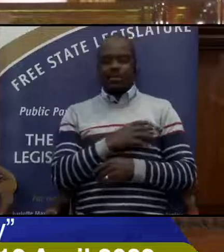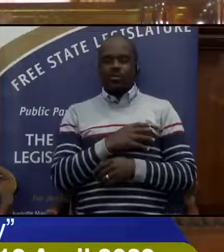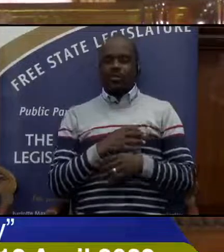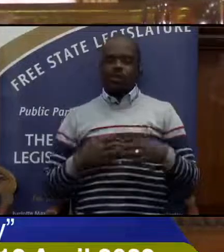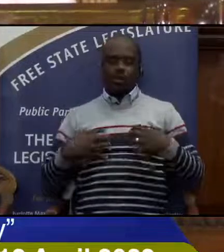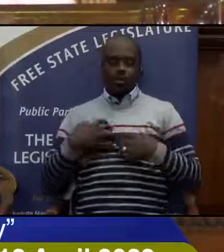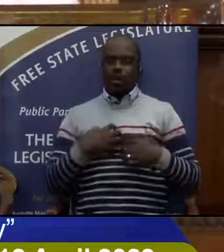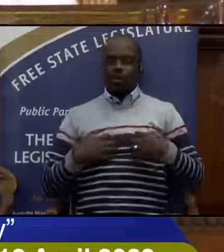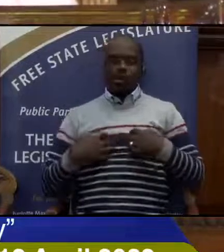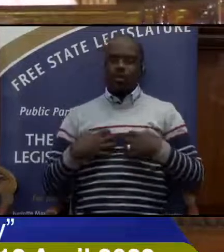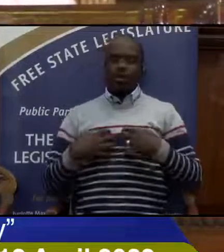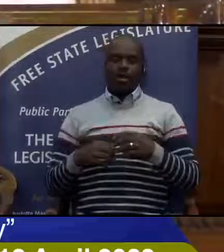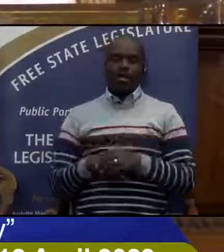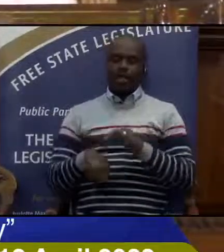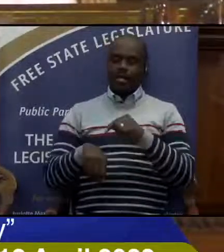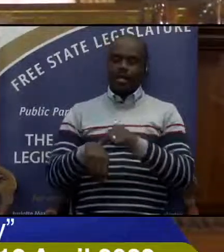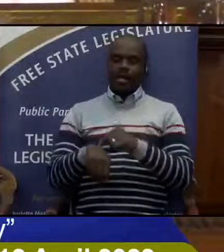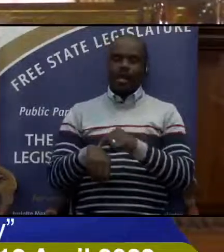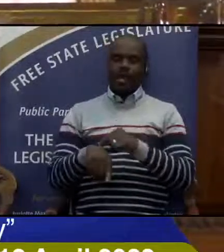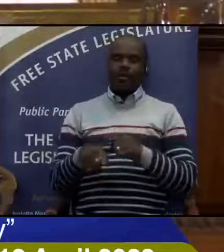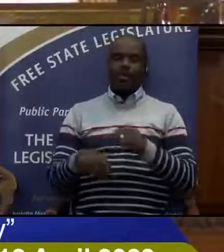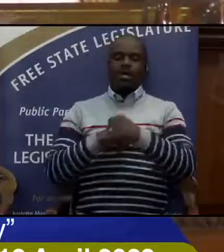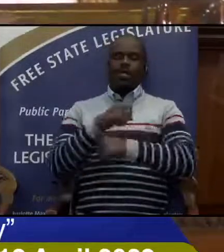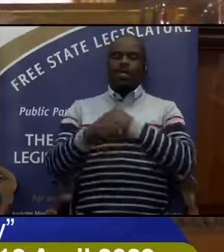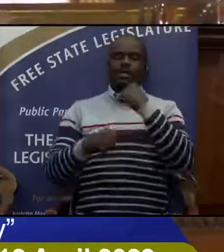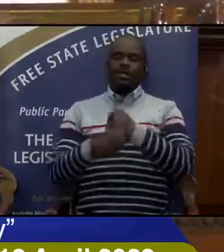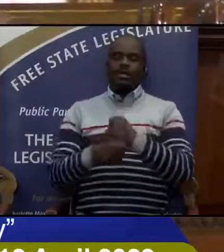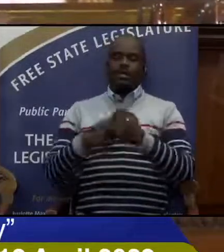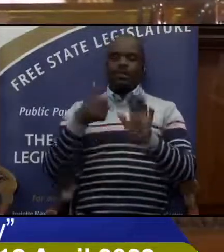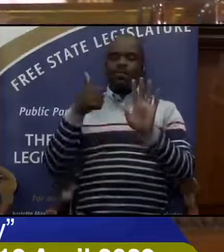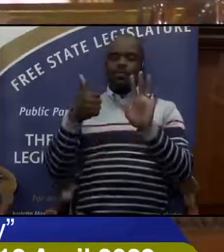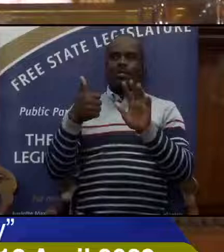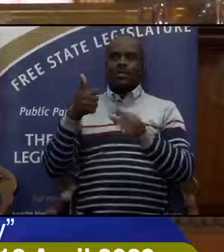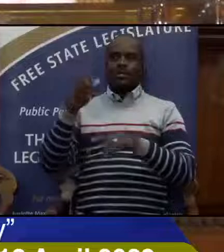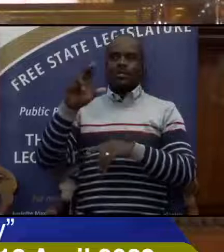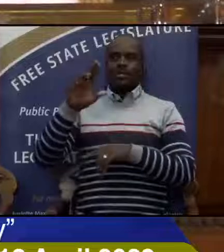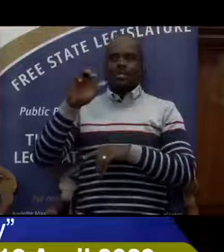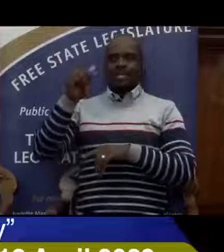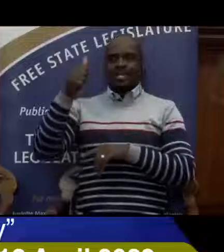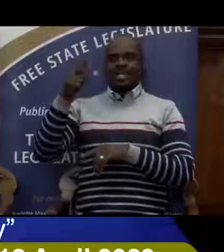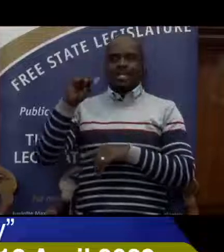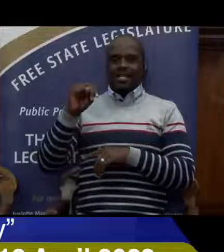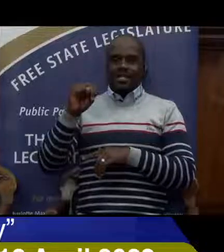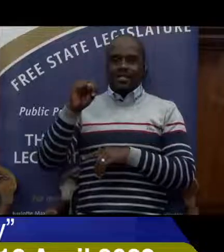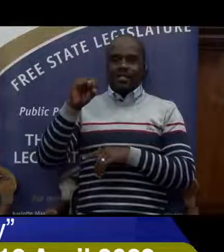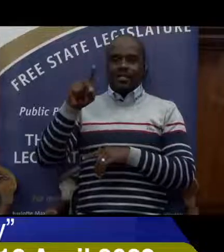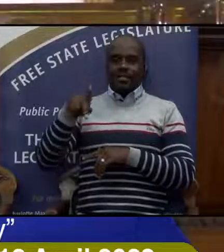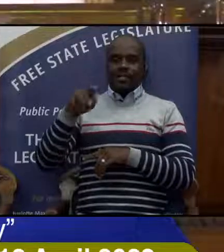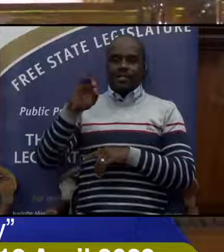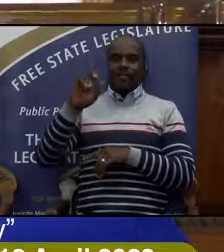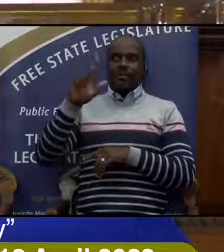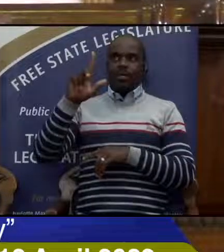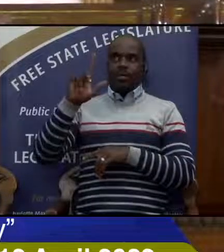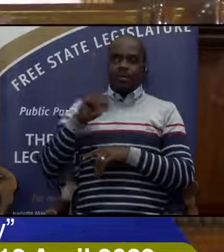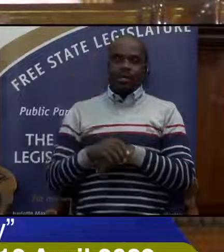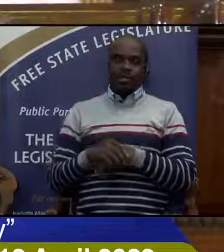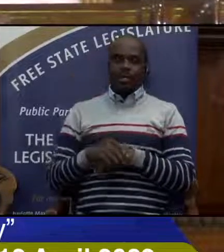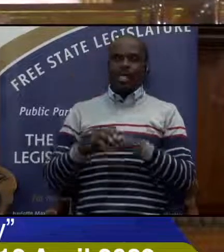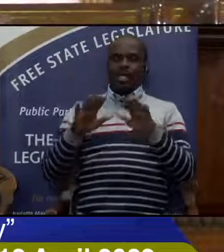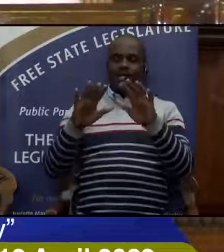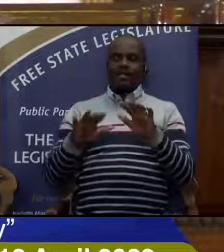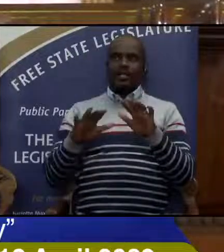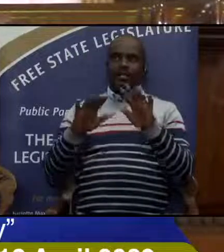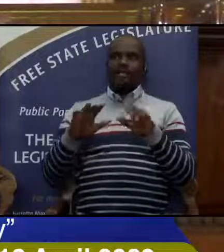It is in this month, 6 April 1979, when a youthful